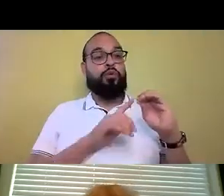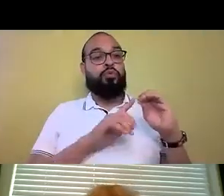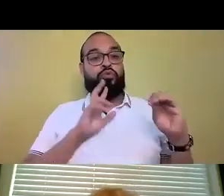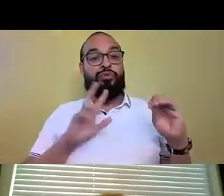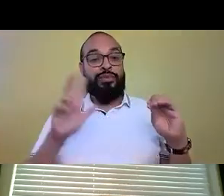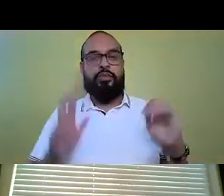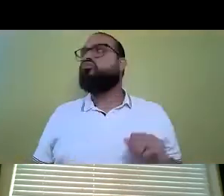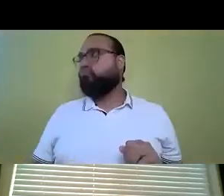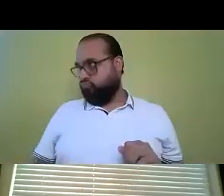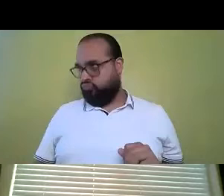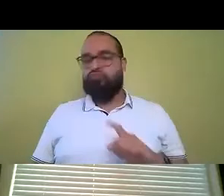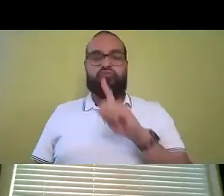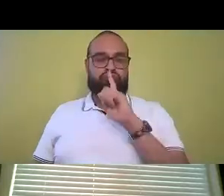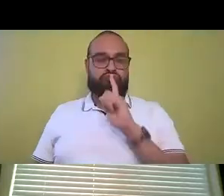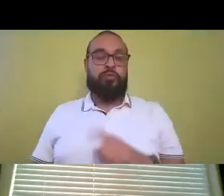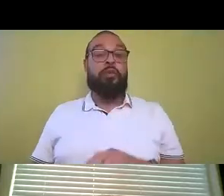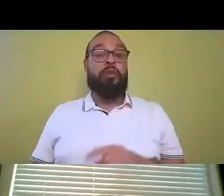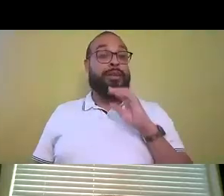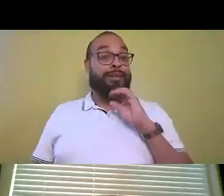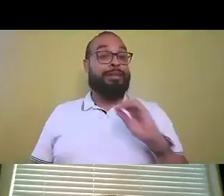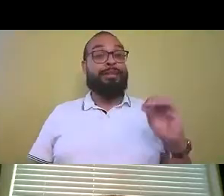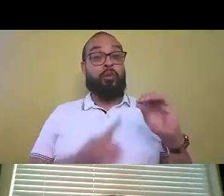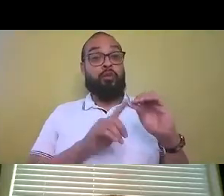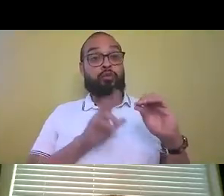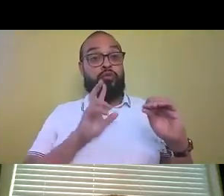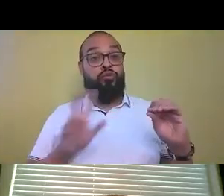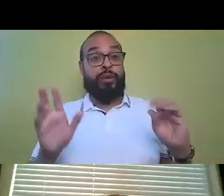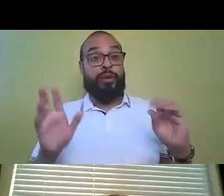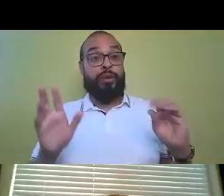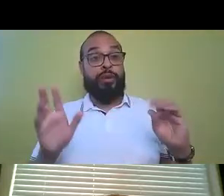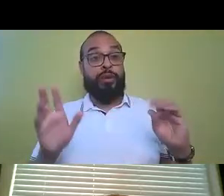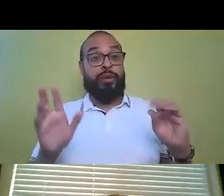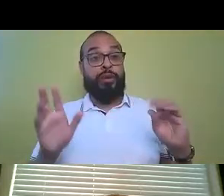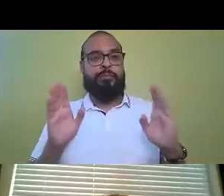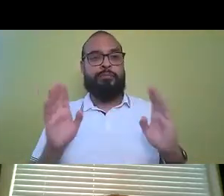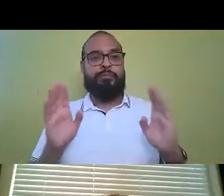Absolutely. So 0 to 3, we would typically go in